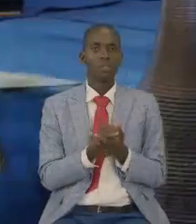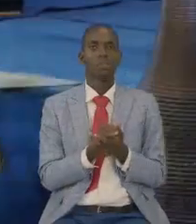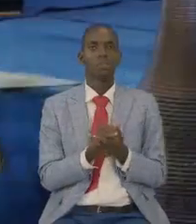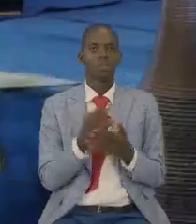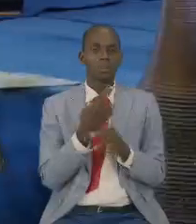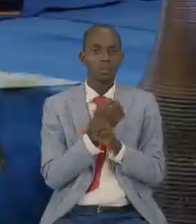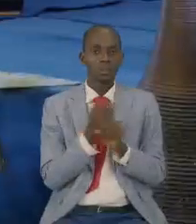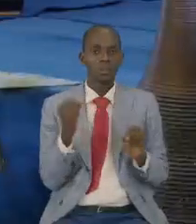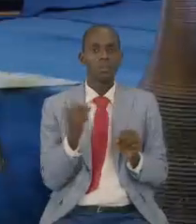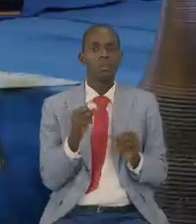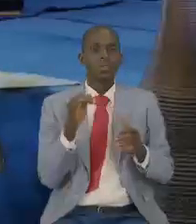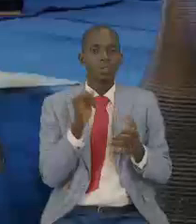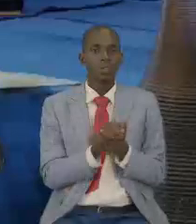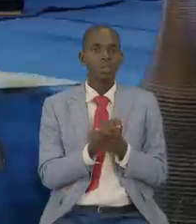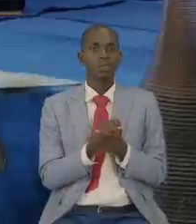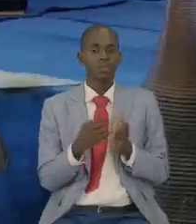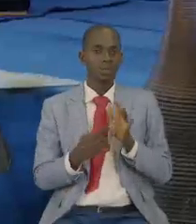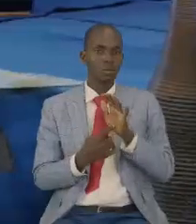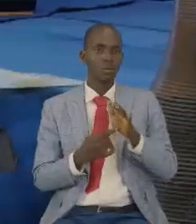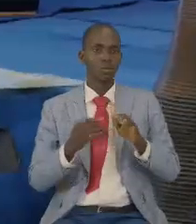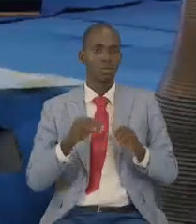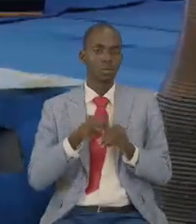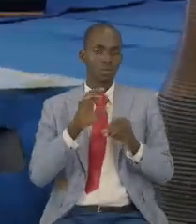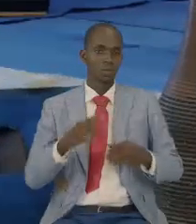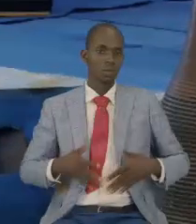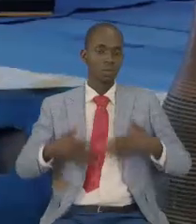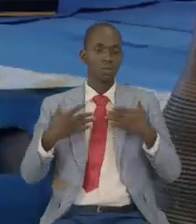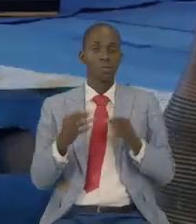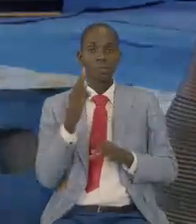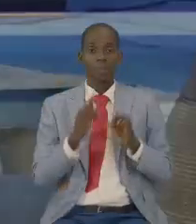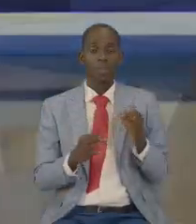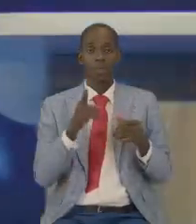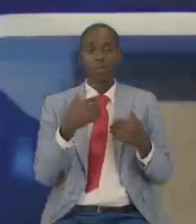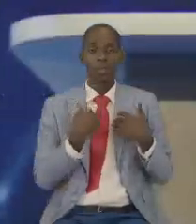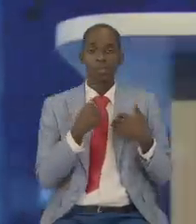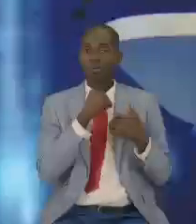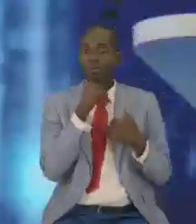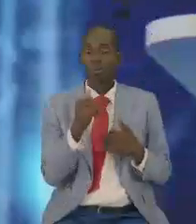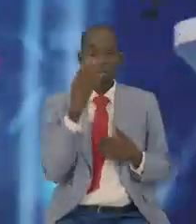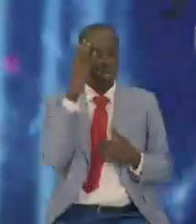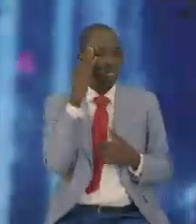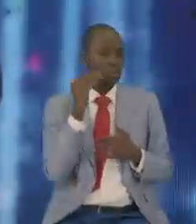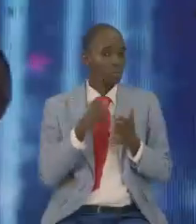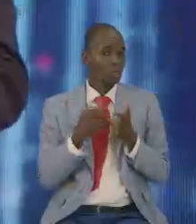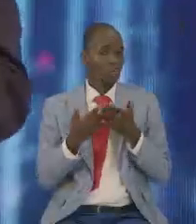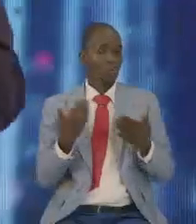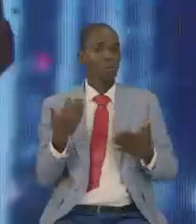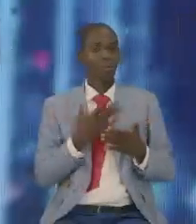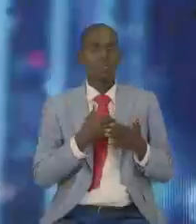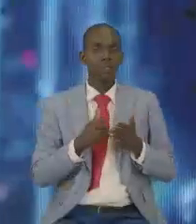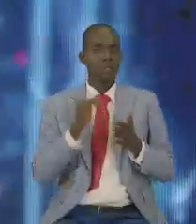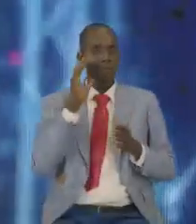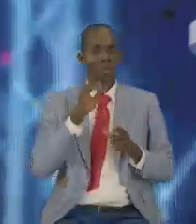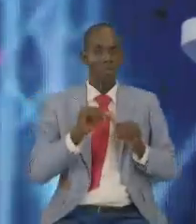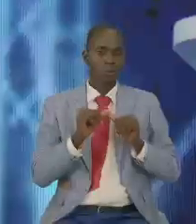have not experienced it before, and it will go on and on and on. I see